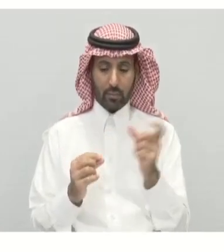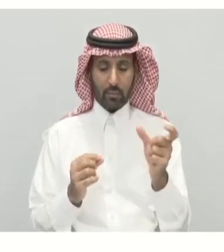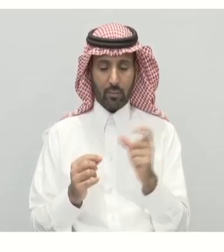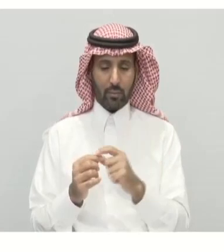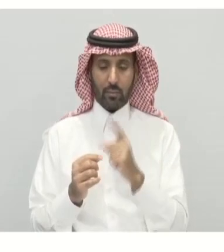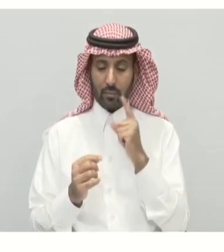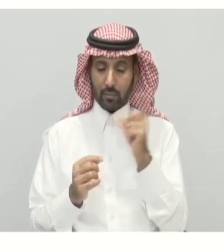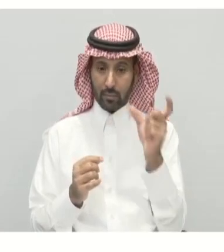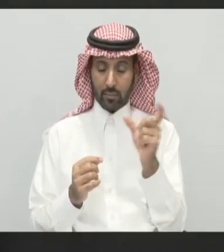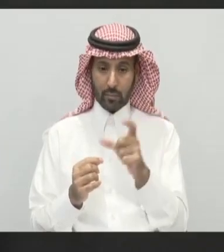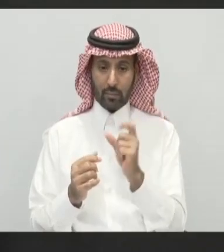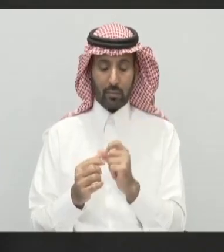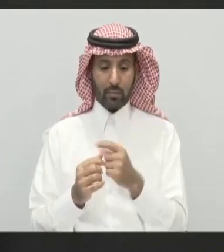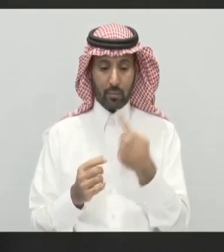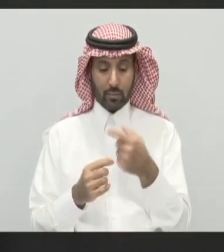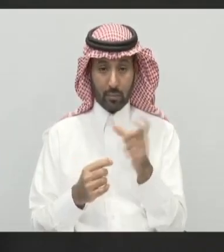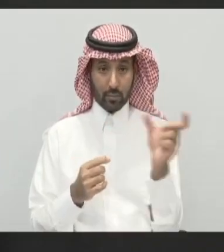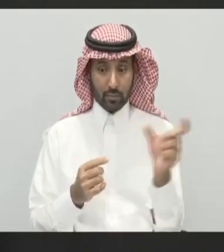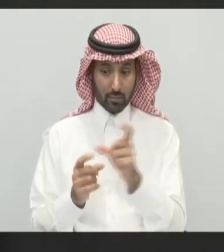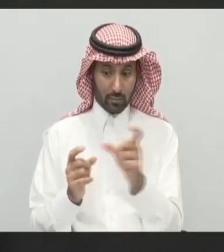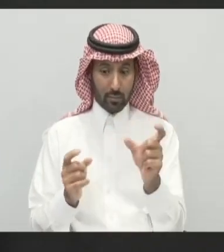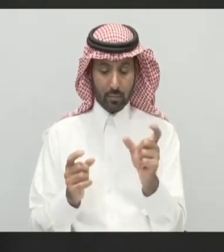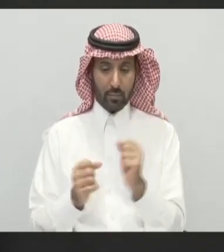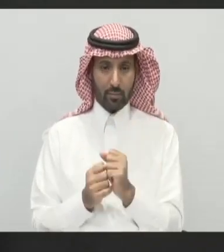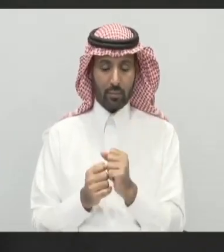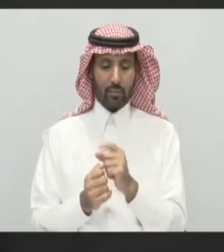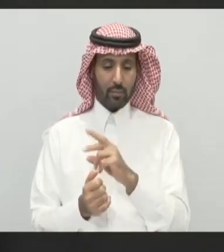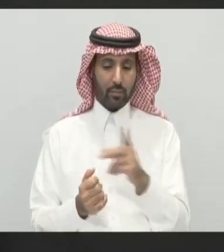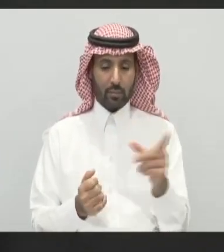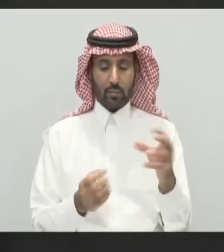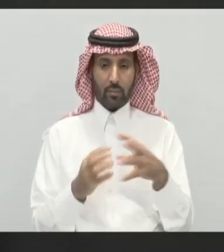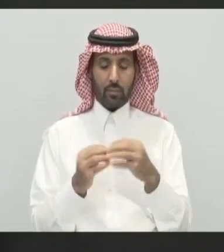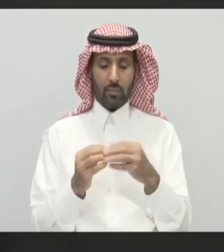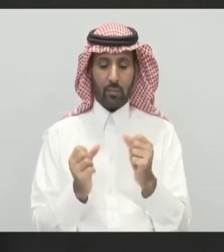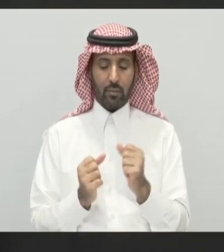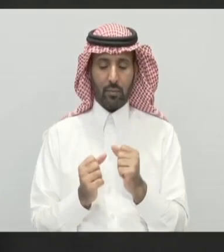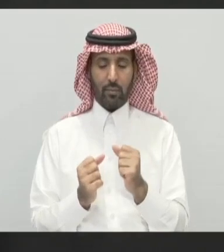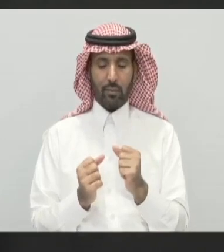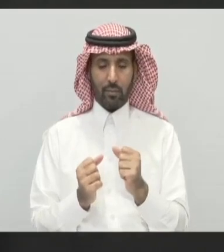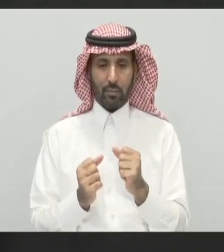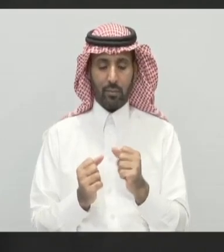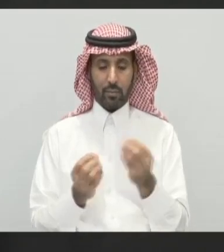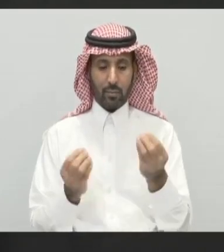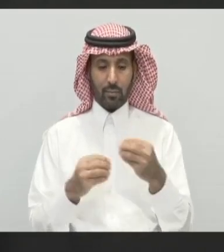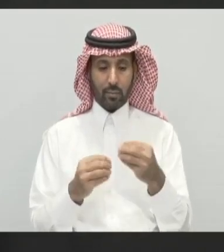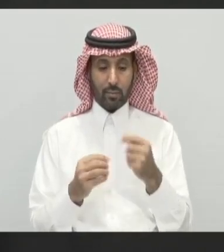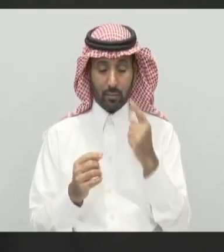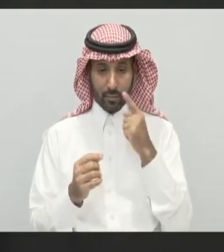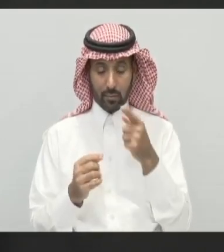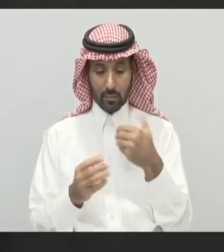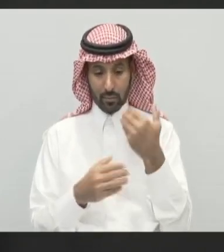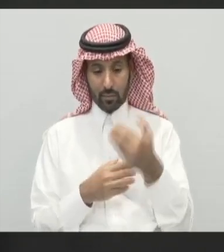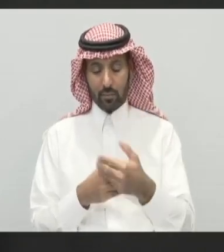having certain words, phrases that they will have another meaning. Maybe more like